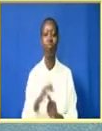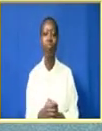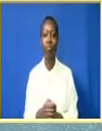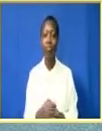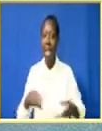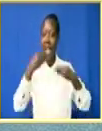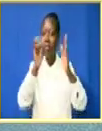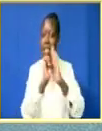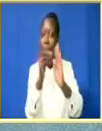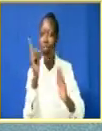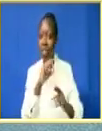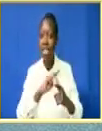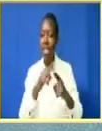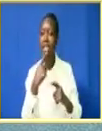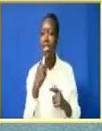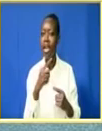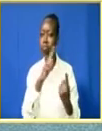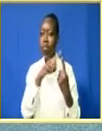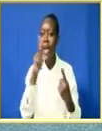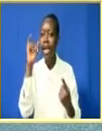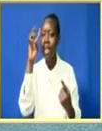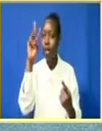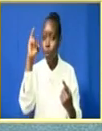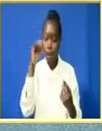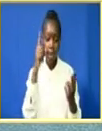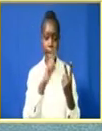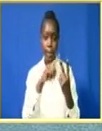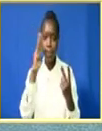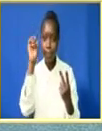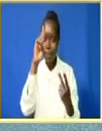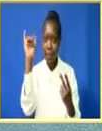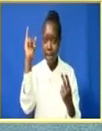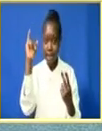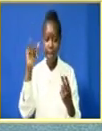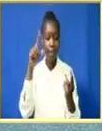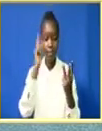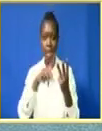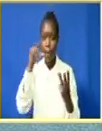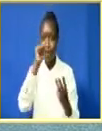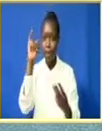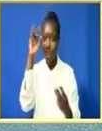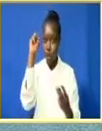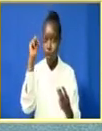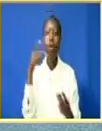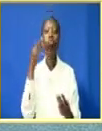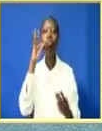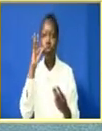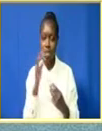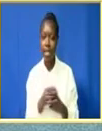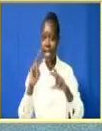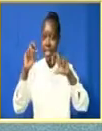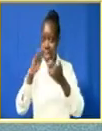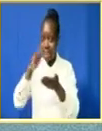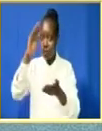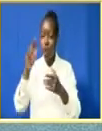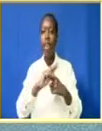you examples and we said kiwi, we said berries, and we said passion fruits. Find out how many more you can find out. Then we have